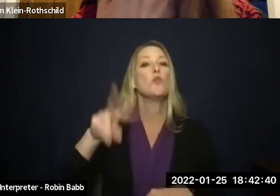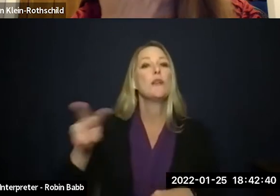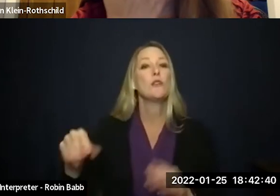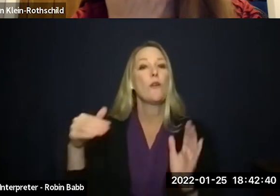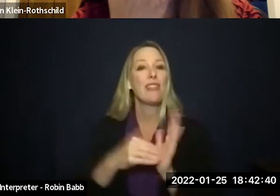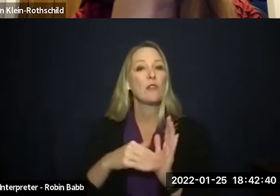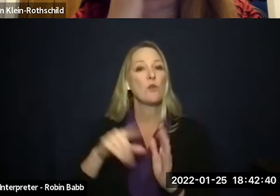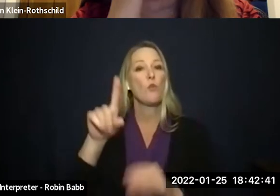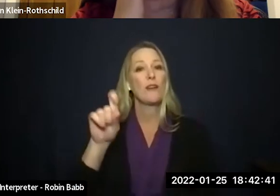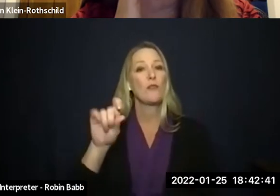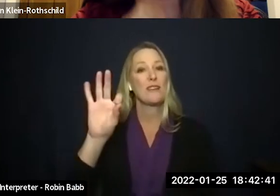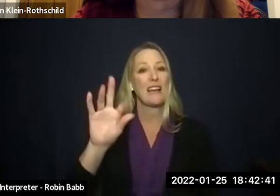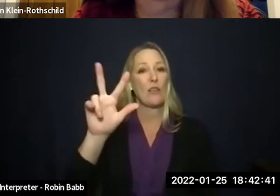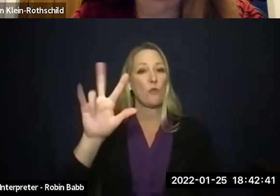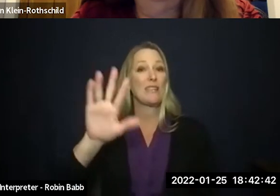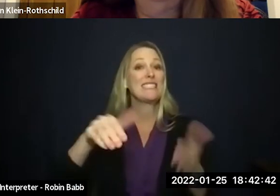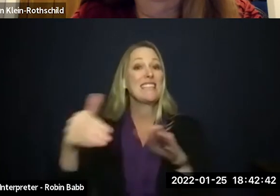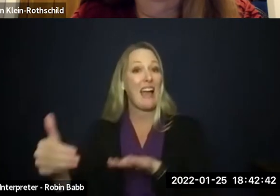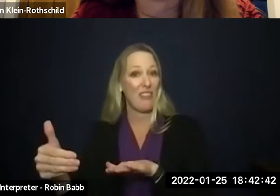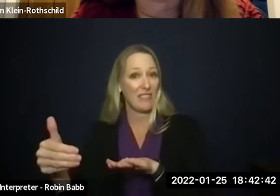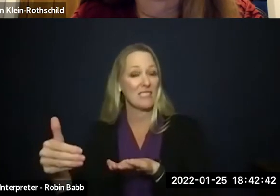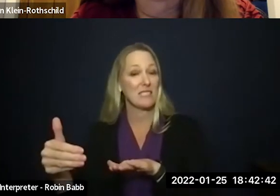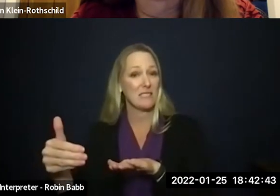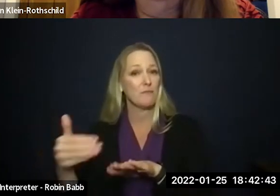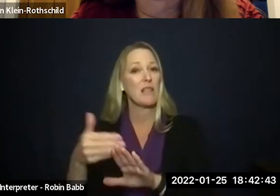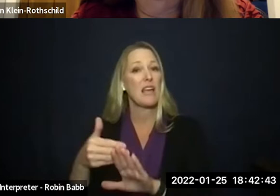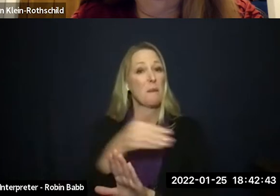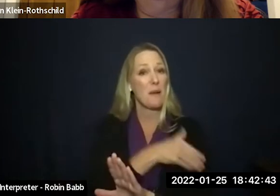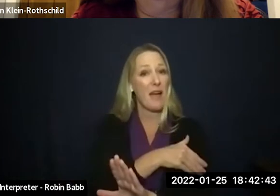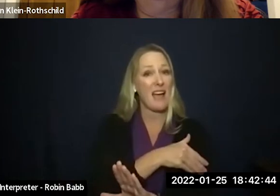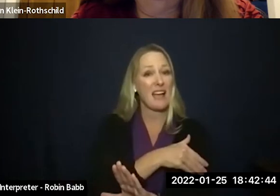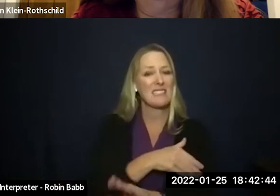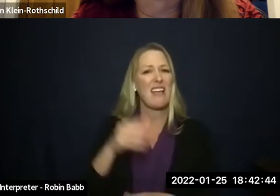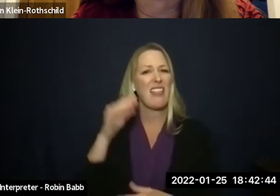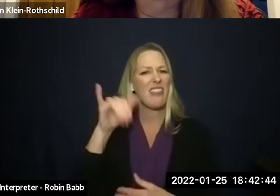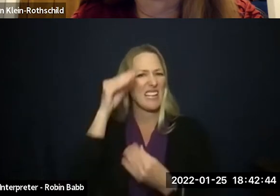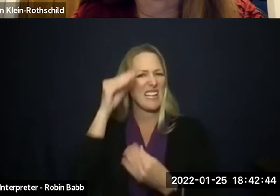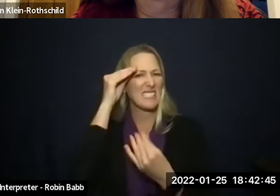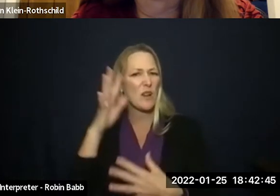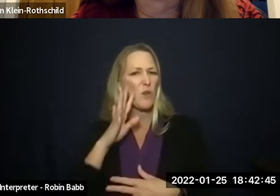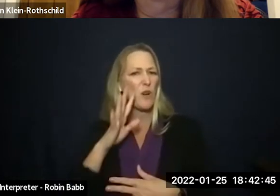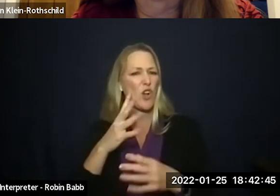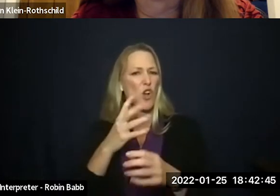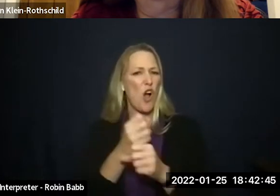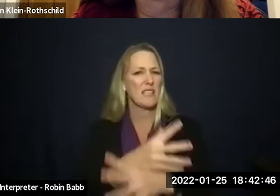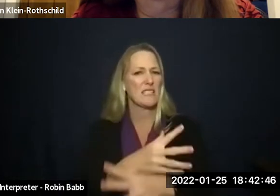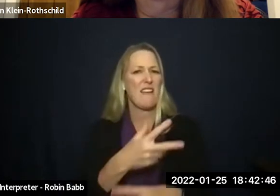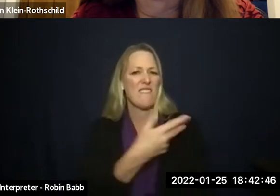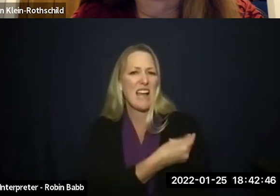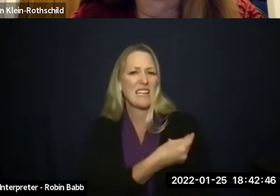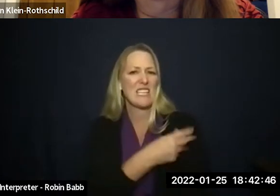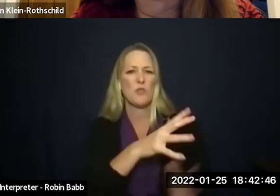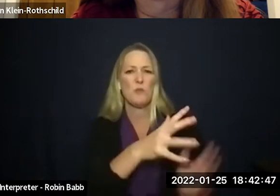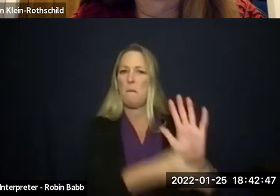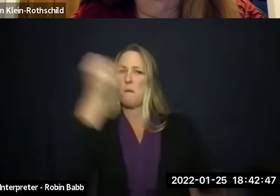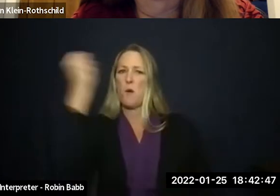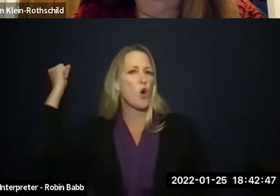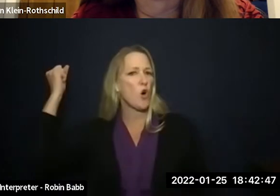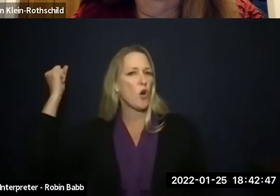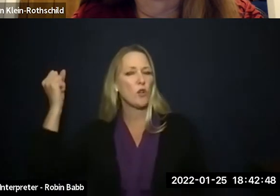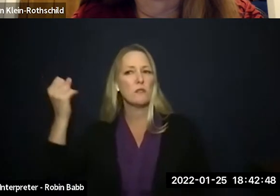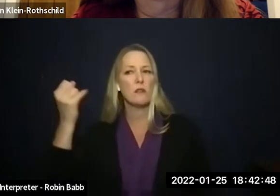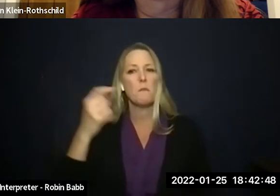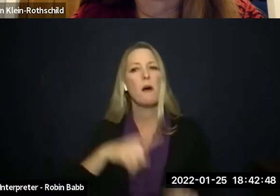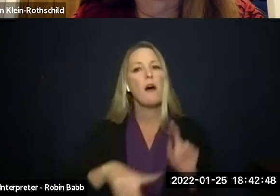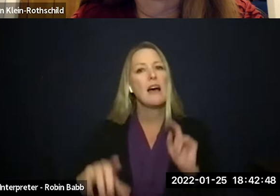193 deaths in the past this data would have caused the vaccines to be pulled from the market yet the cdc and fda are still pushing